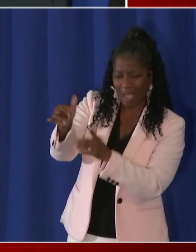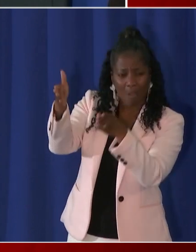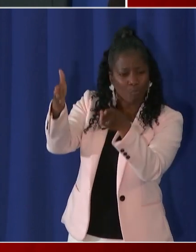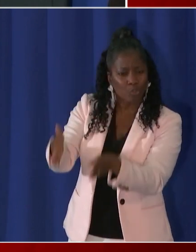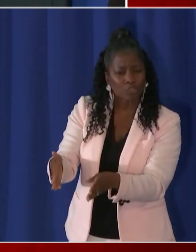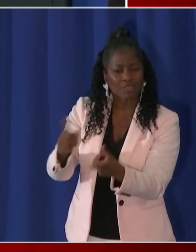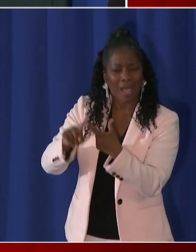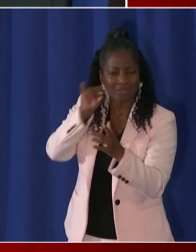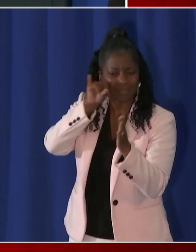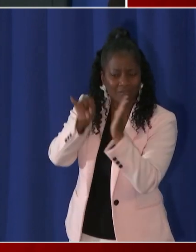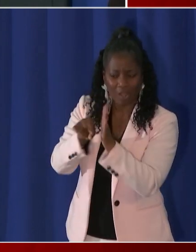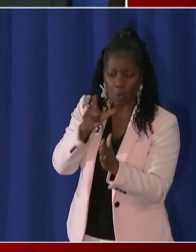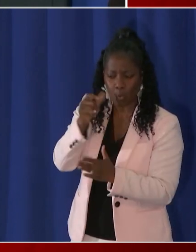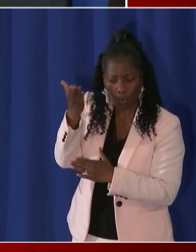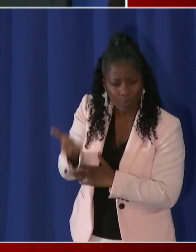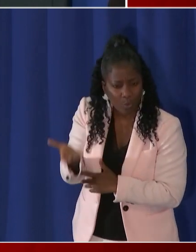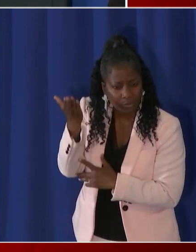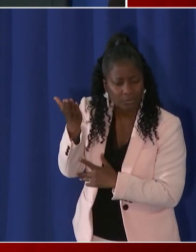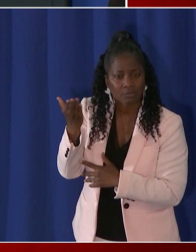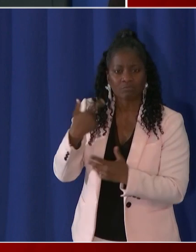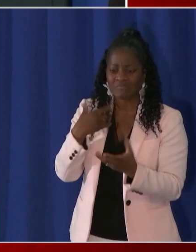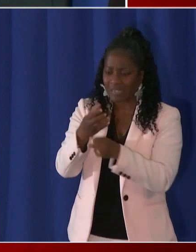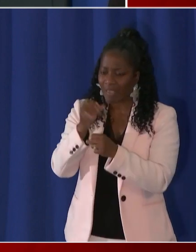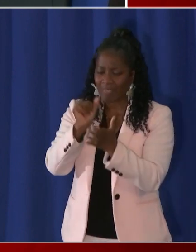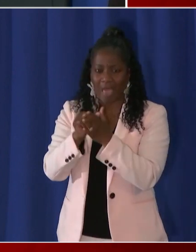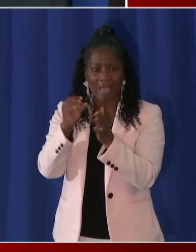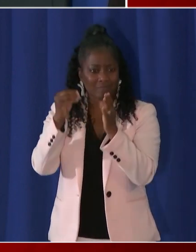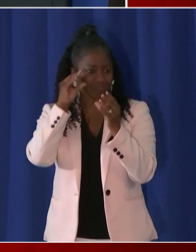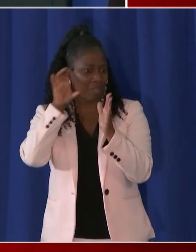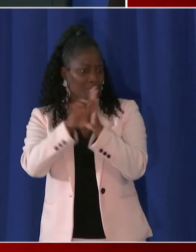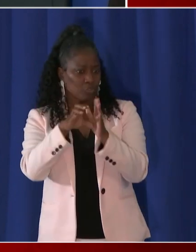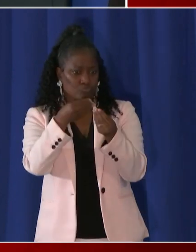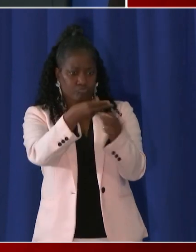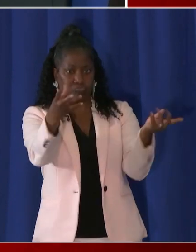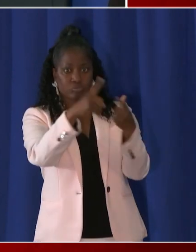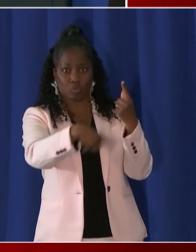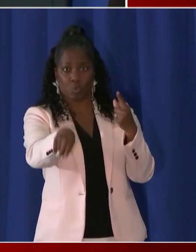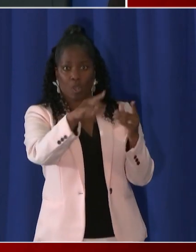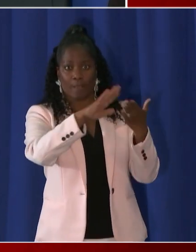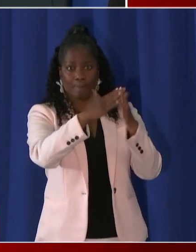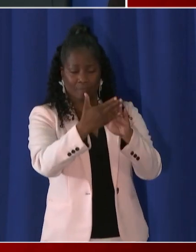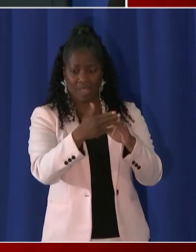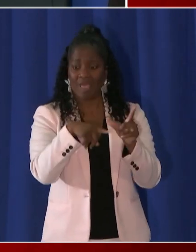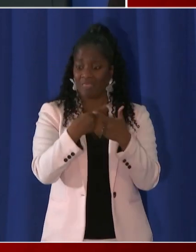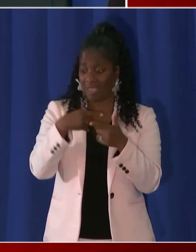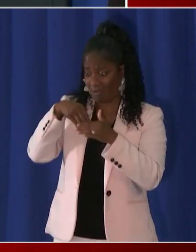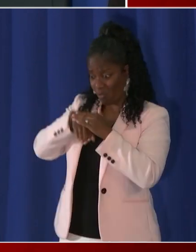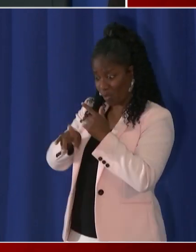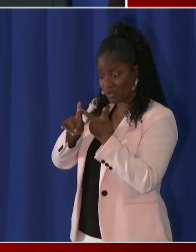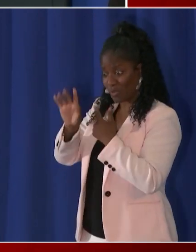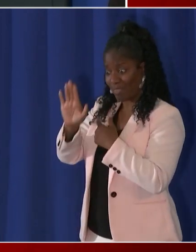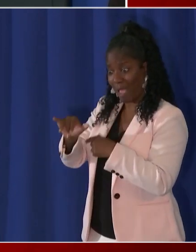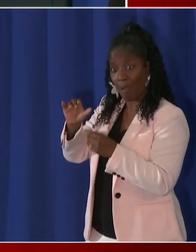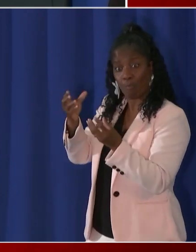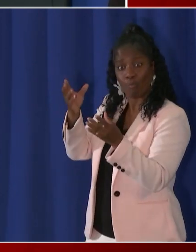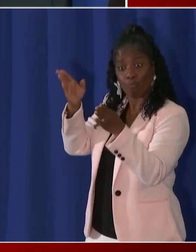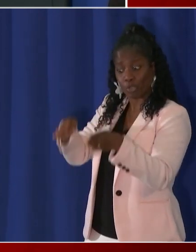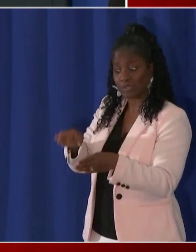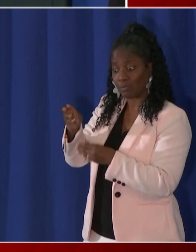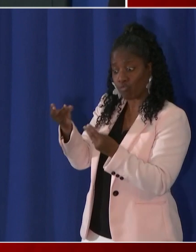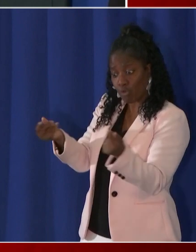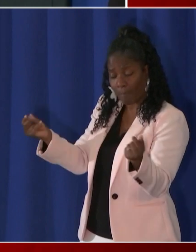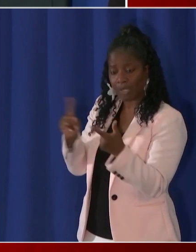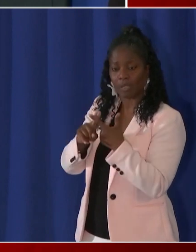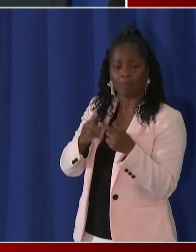were able to identify who that person is, get that image out to the community, tactically advance on that person's property, get the